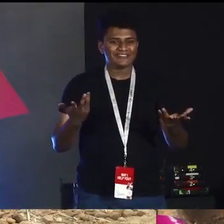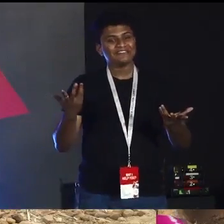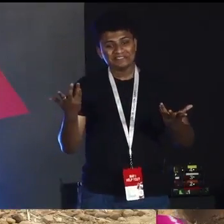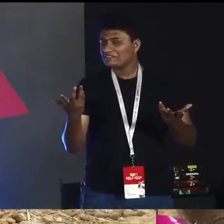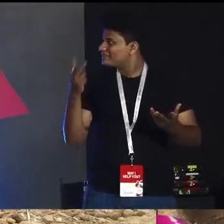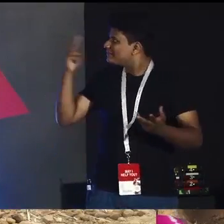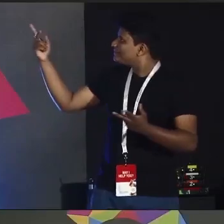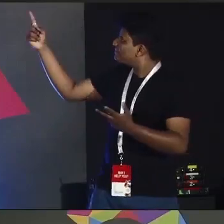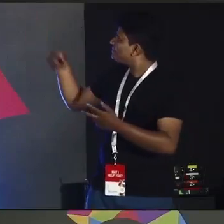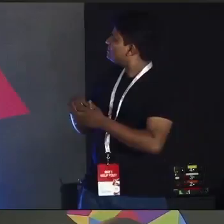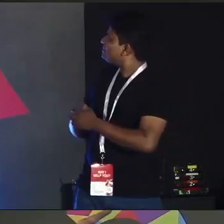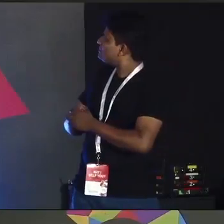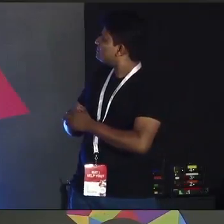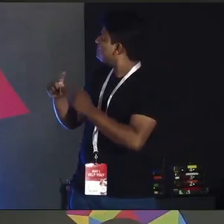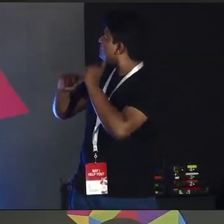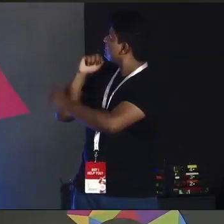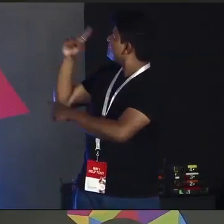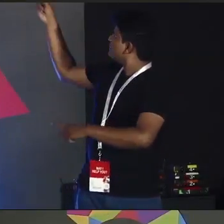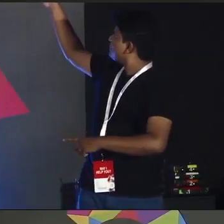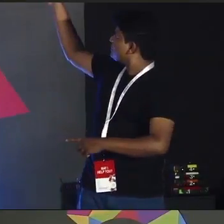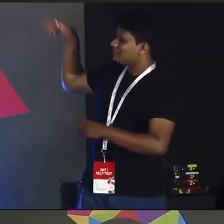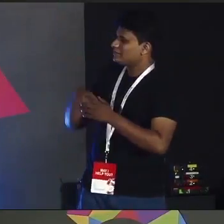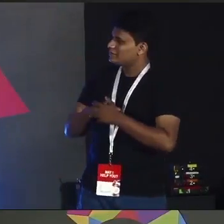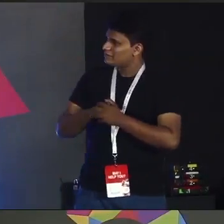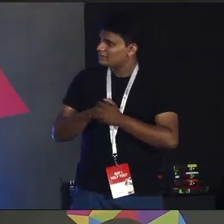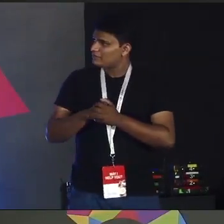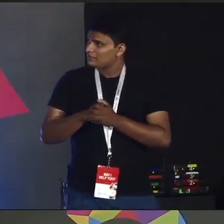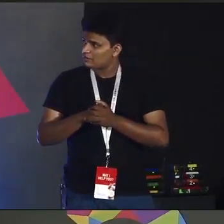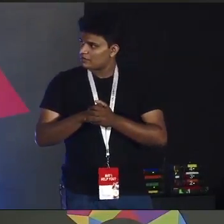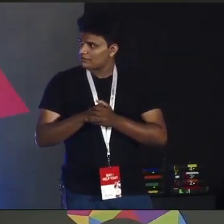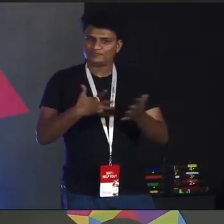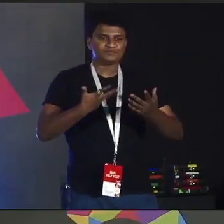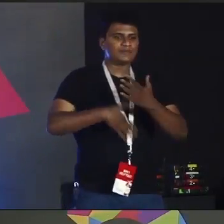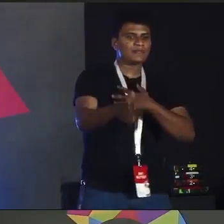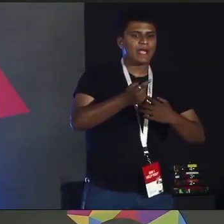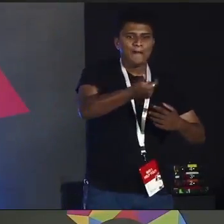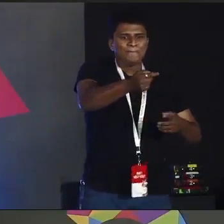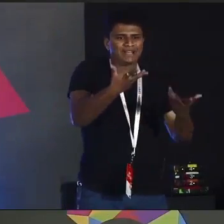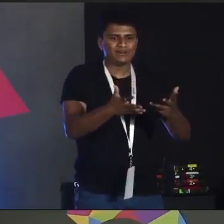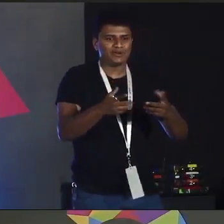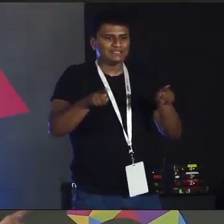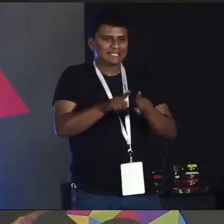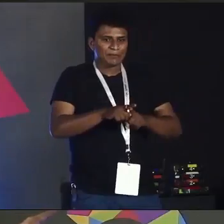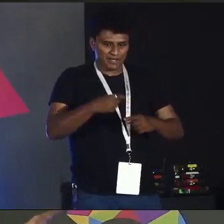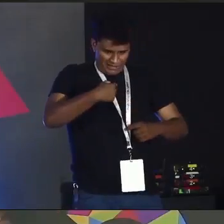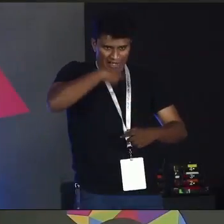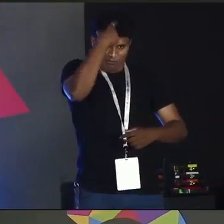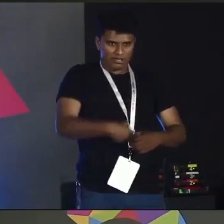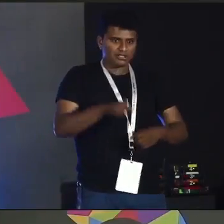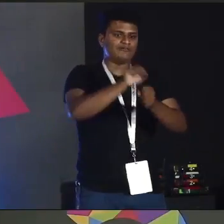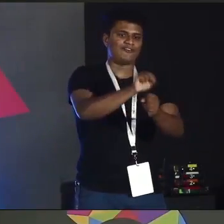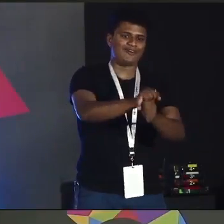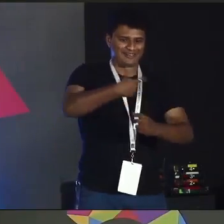see in this model, people in the last picture are actually paying back in a currency called labor. We pay them in a per currency called